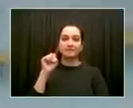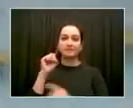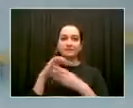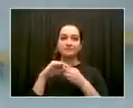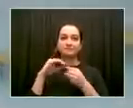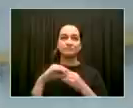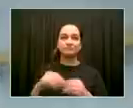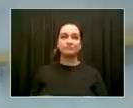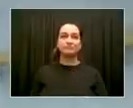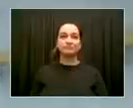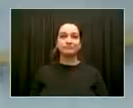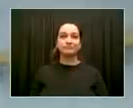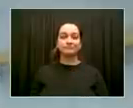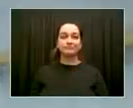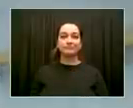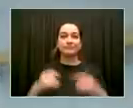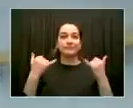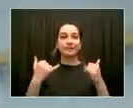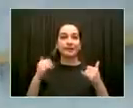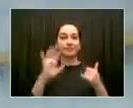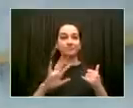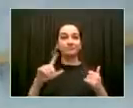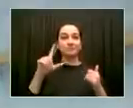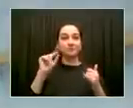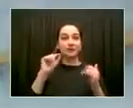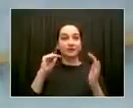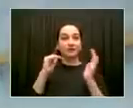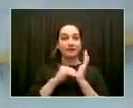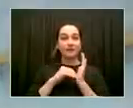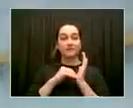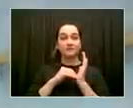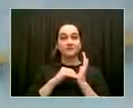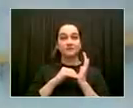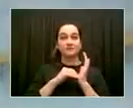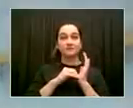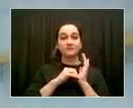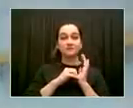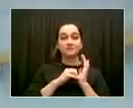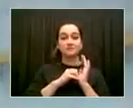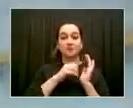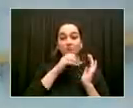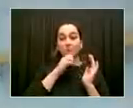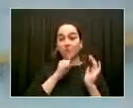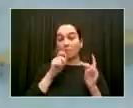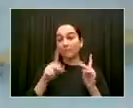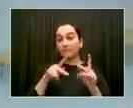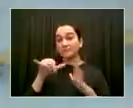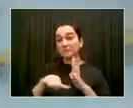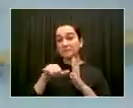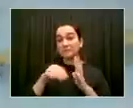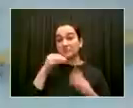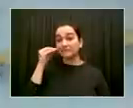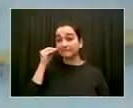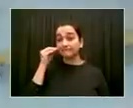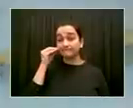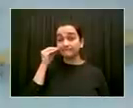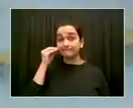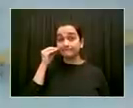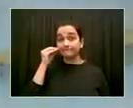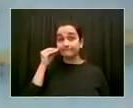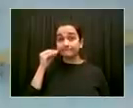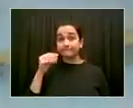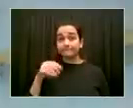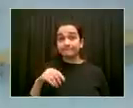just planning a rollout with the support of the fire department, which we're really grateful for this partnership.